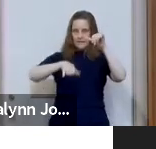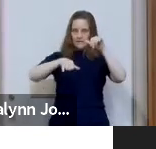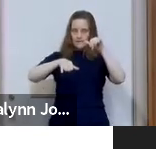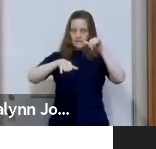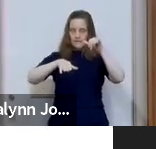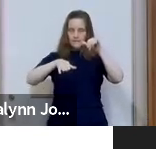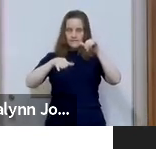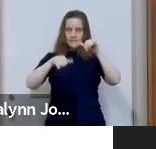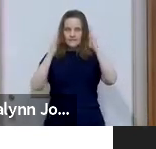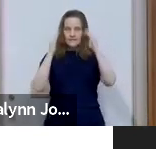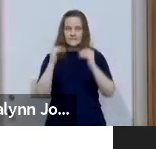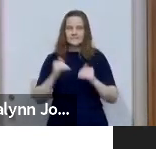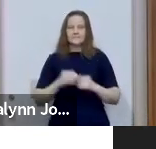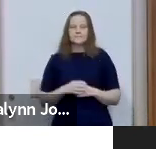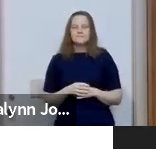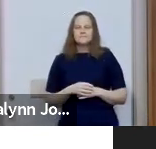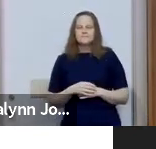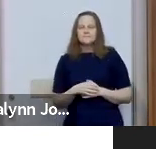Next slide.